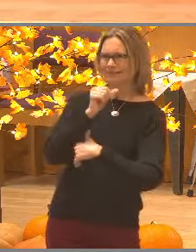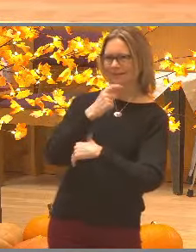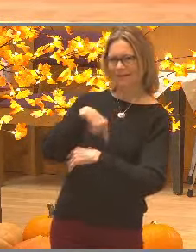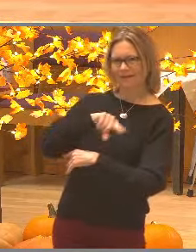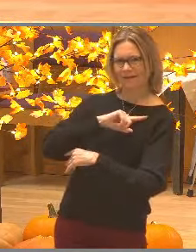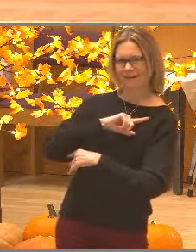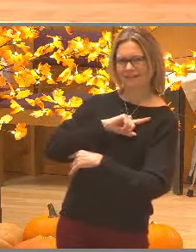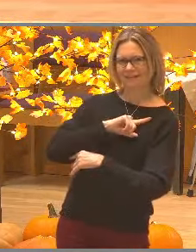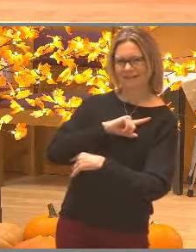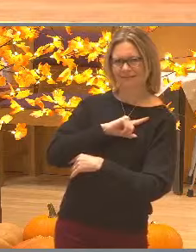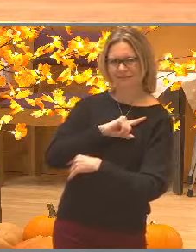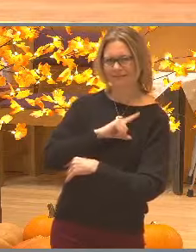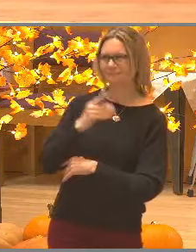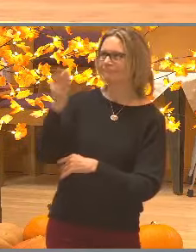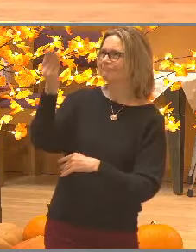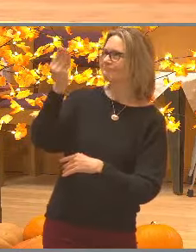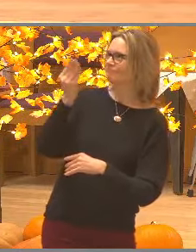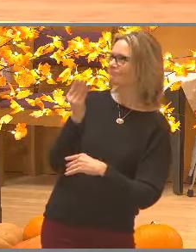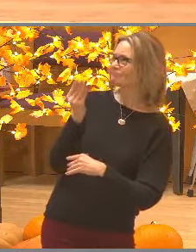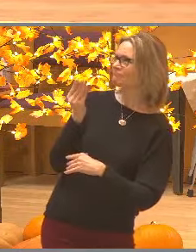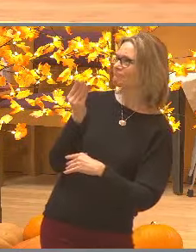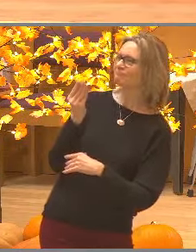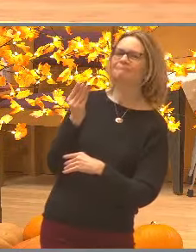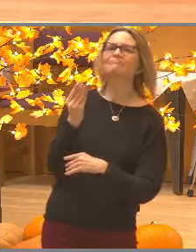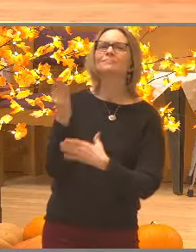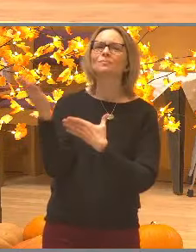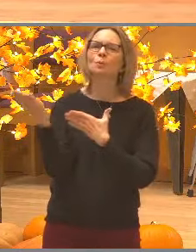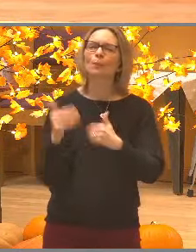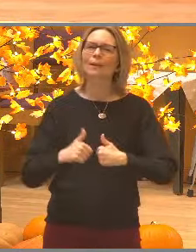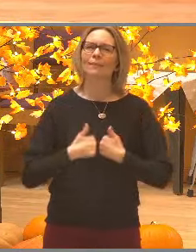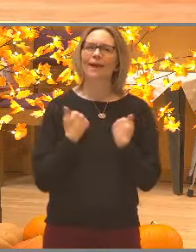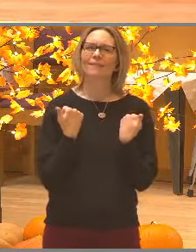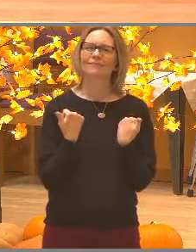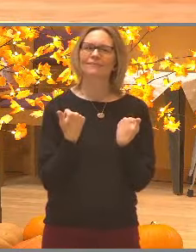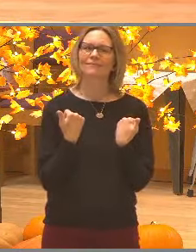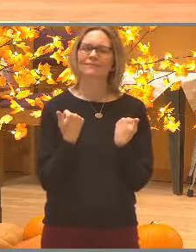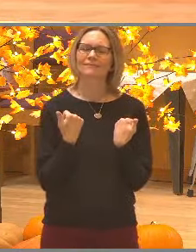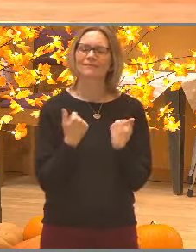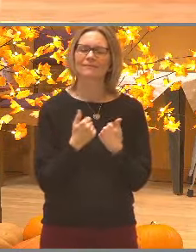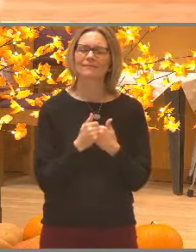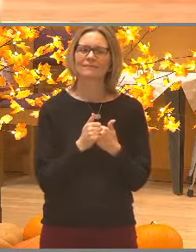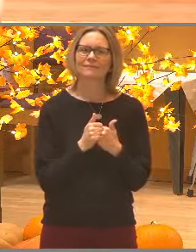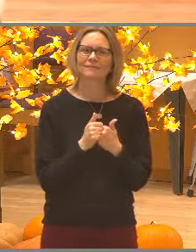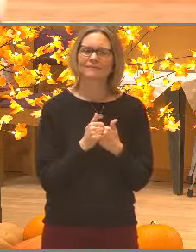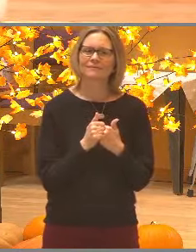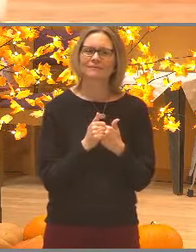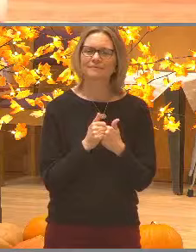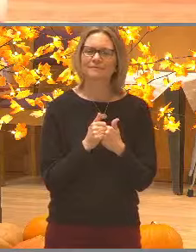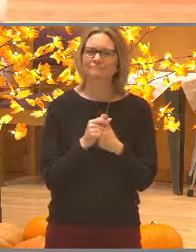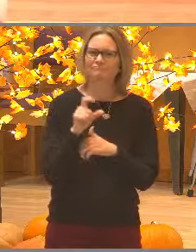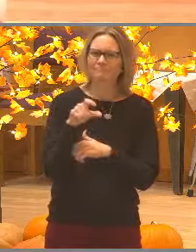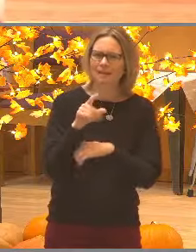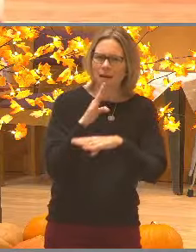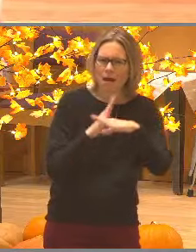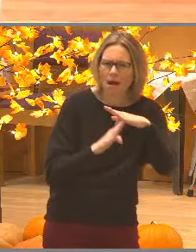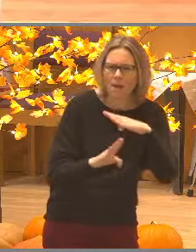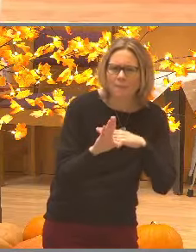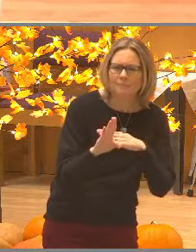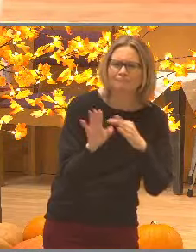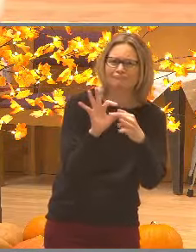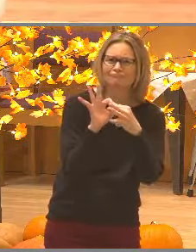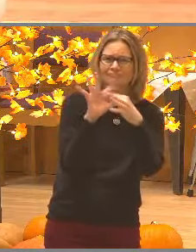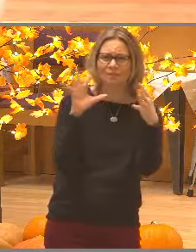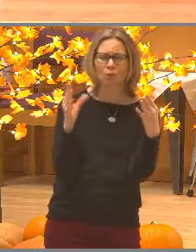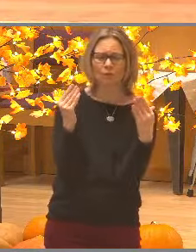or put in our hands in order to bring life. It requires humbleness, letting go of